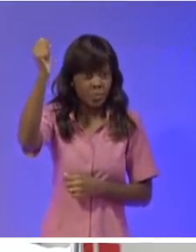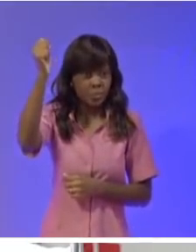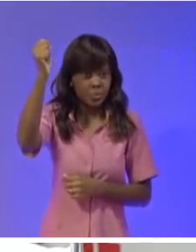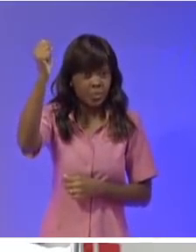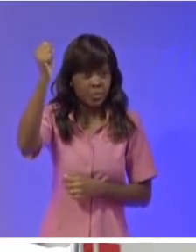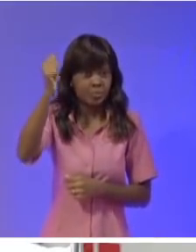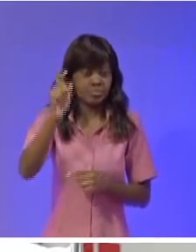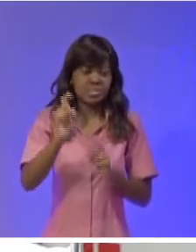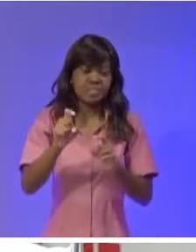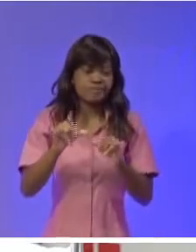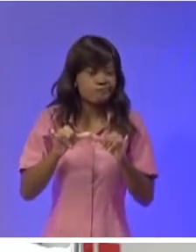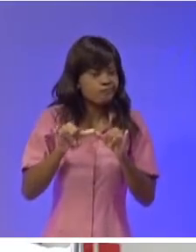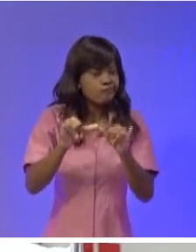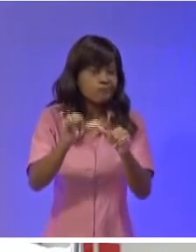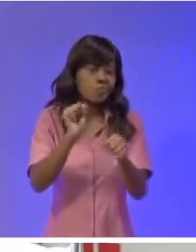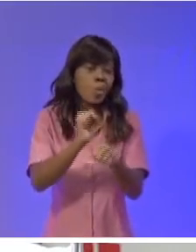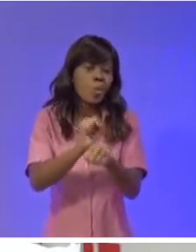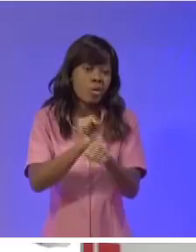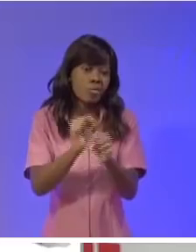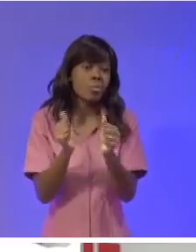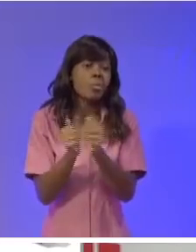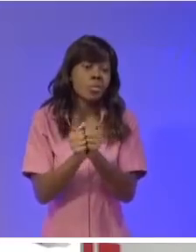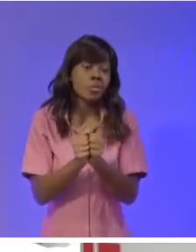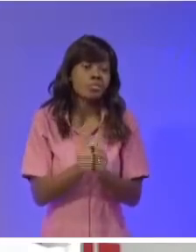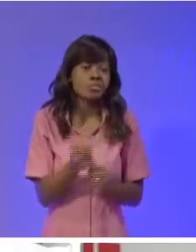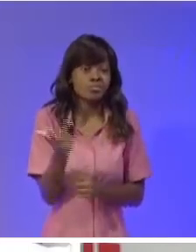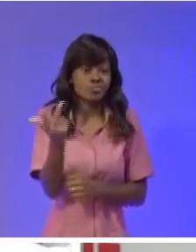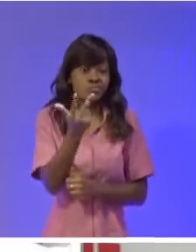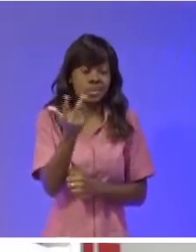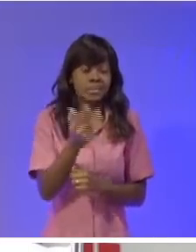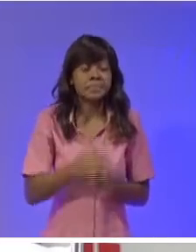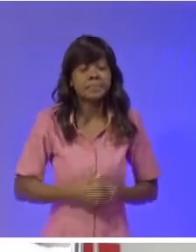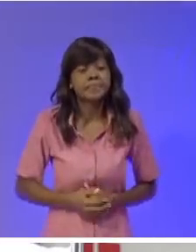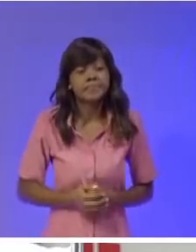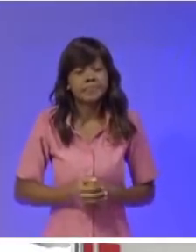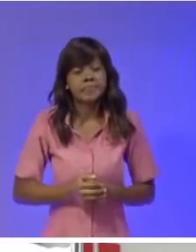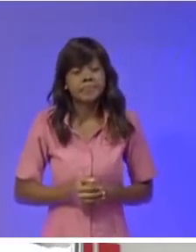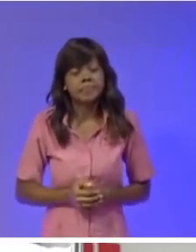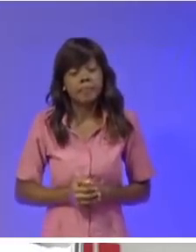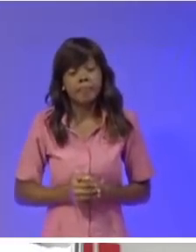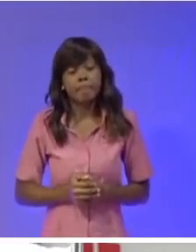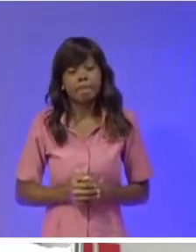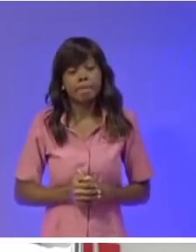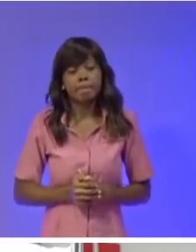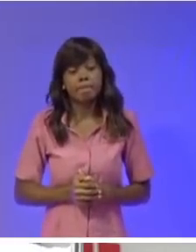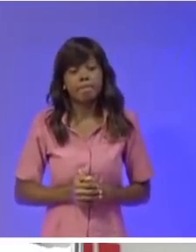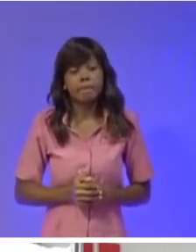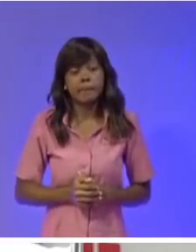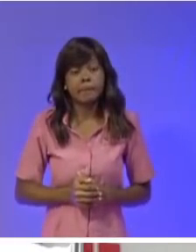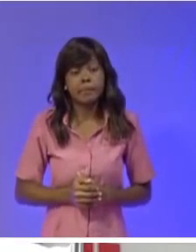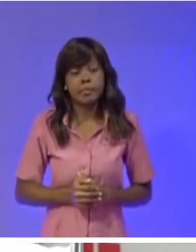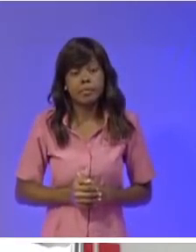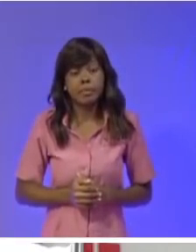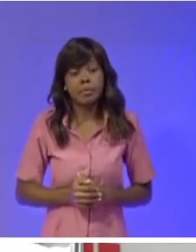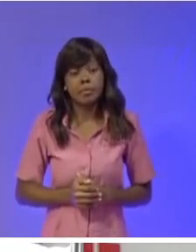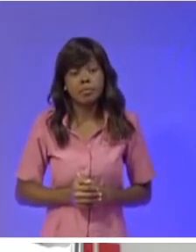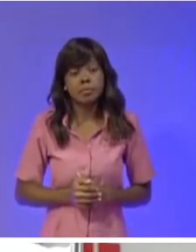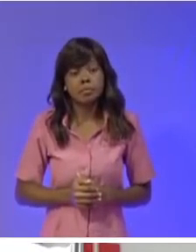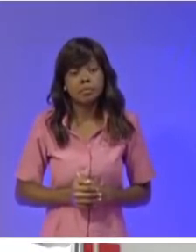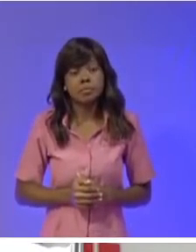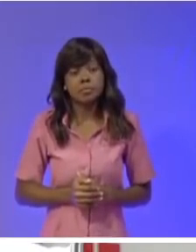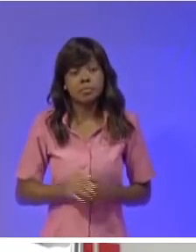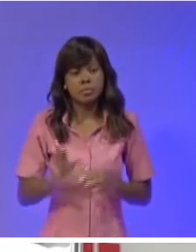special efforts for to increase the vaccination rates across the board, except for maybe the doctors, we are at